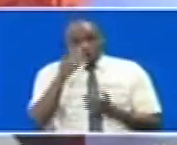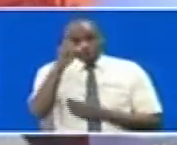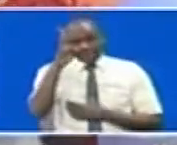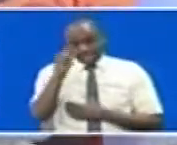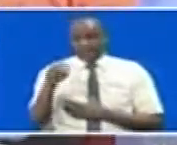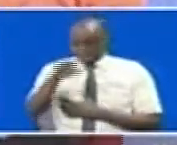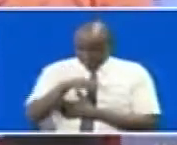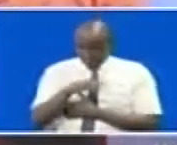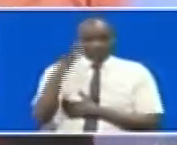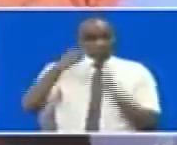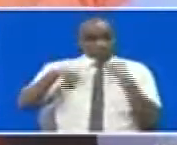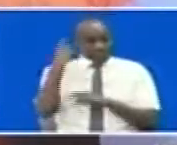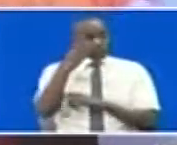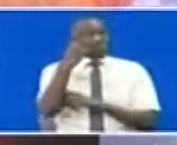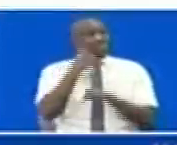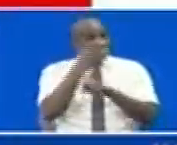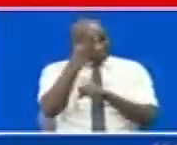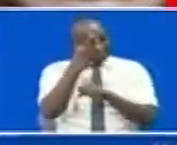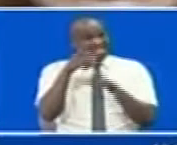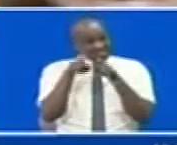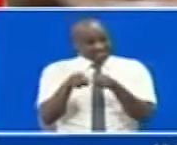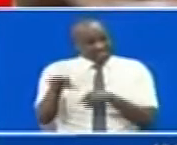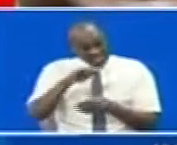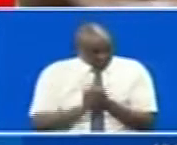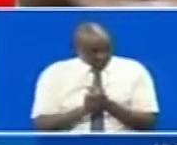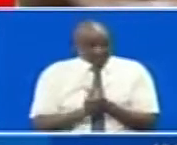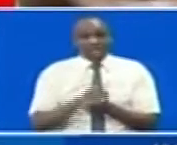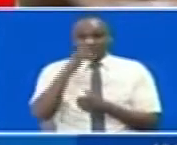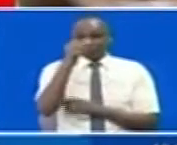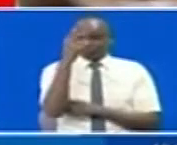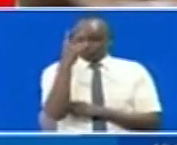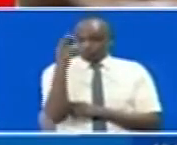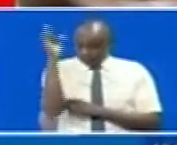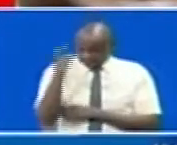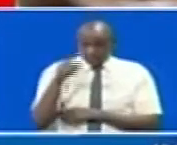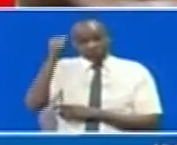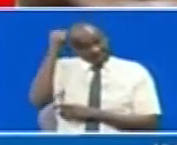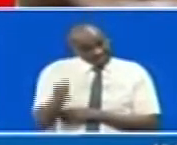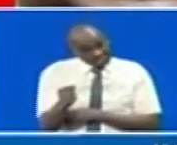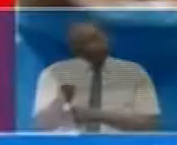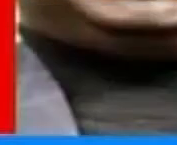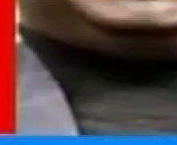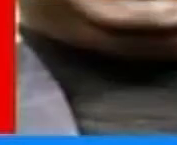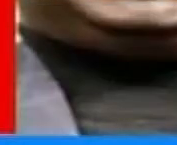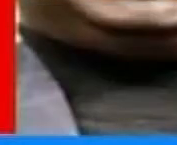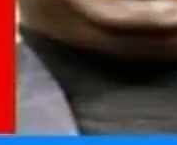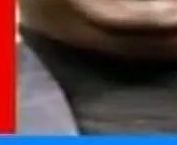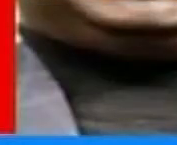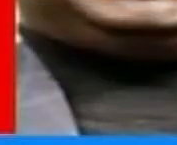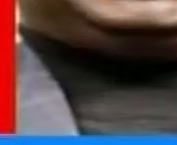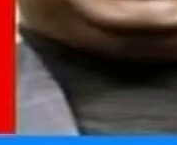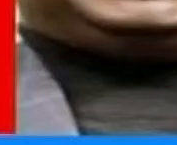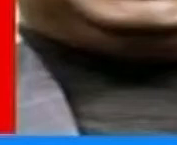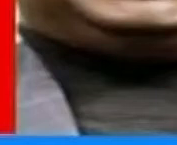ODM party ticket in 2013. This even as 52% of the Kajiado electorate voted for